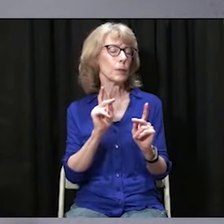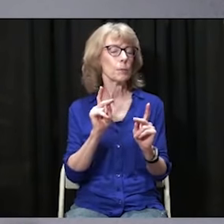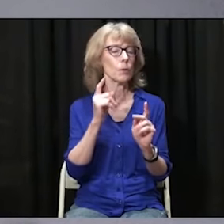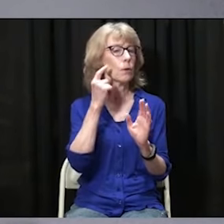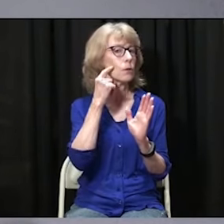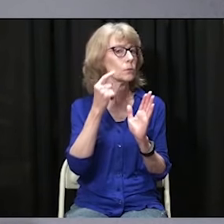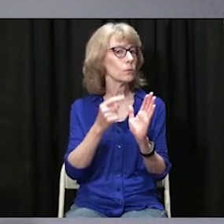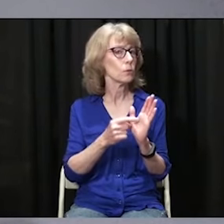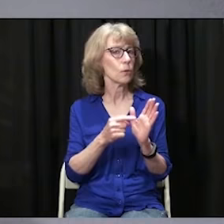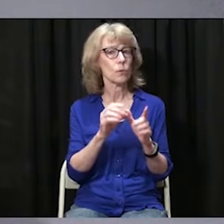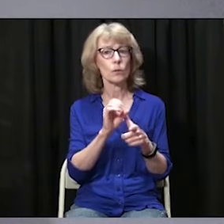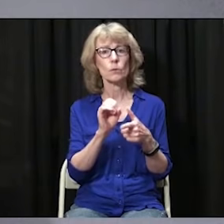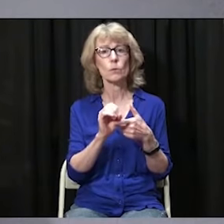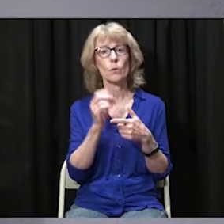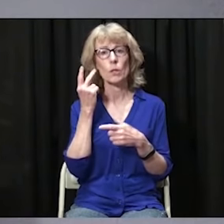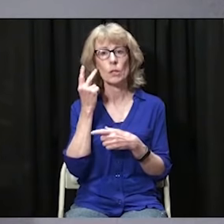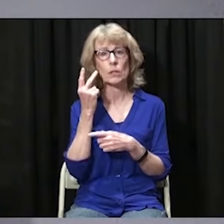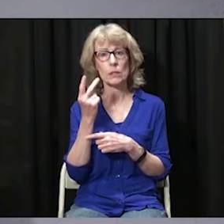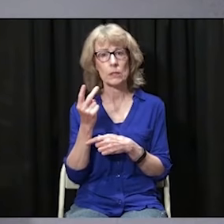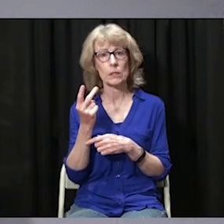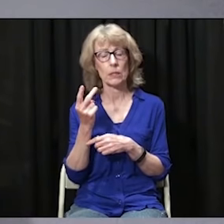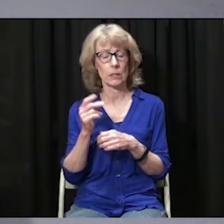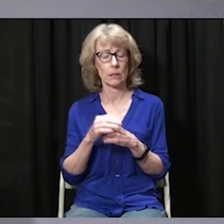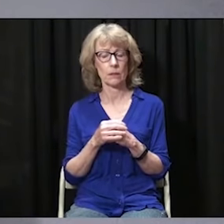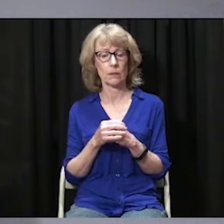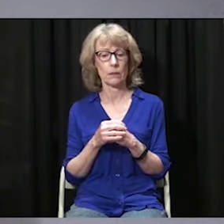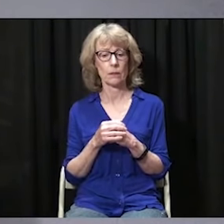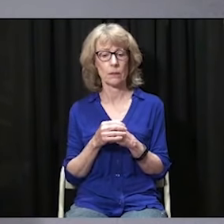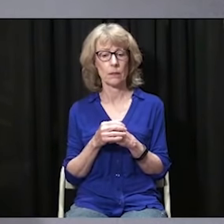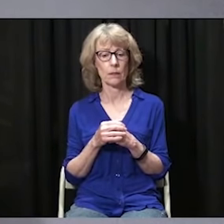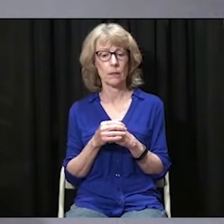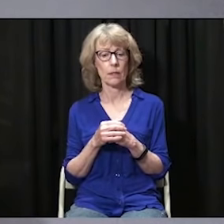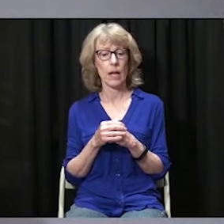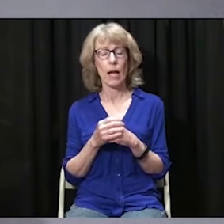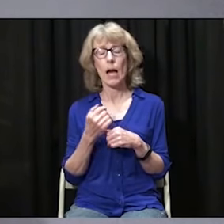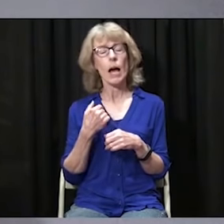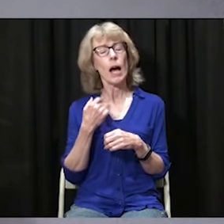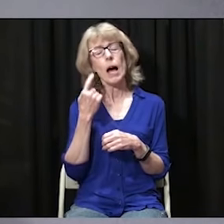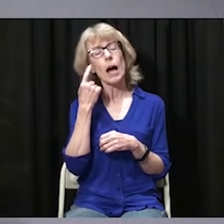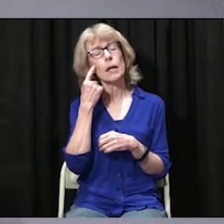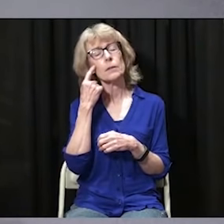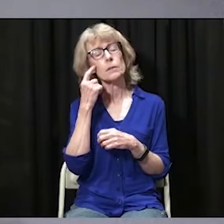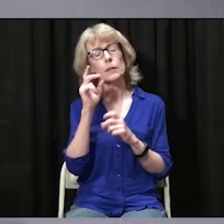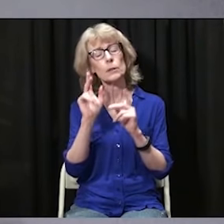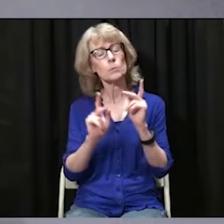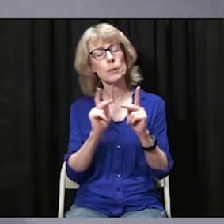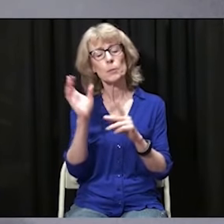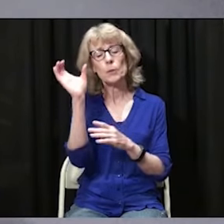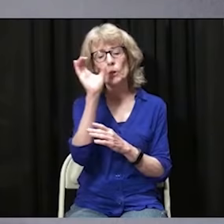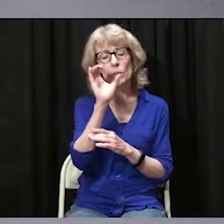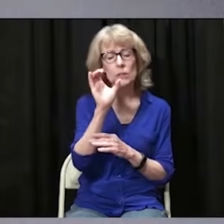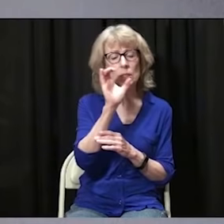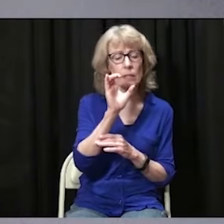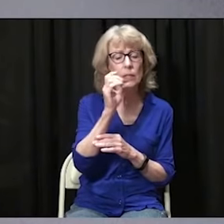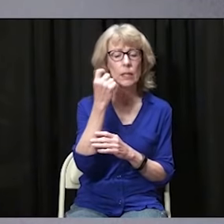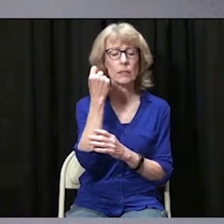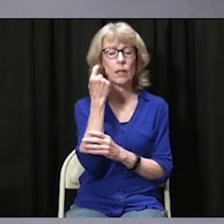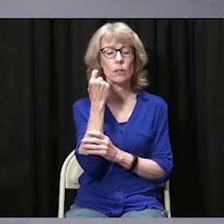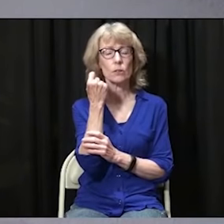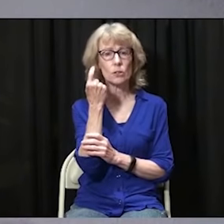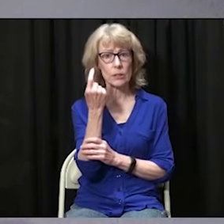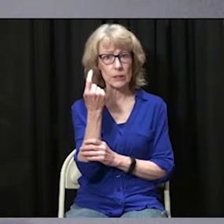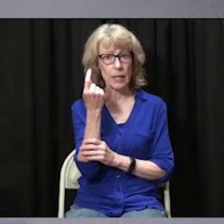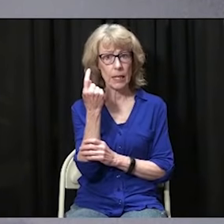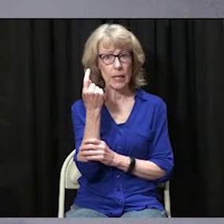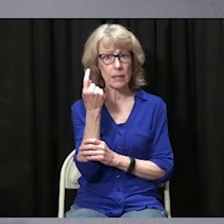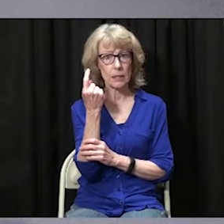me. And I don't feel like anybody seeks to understand the hurt that